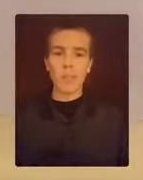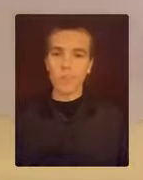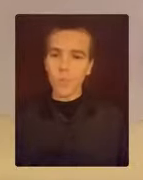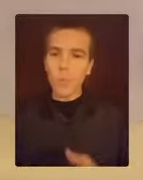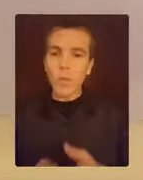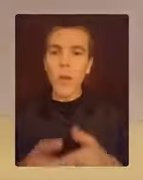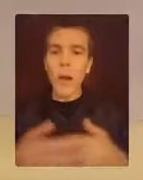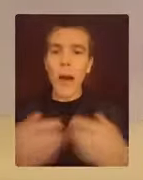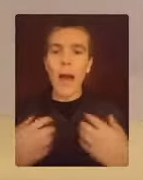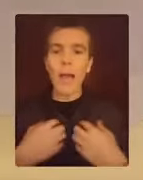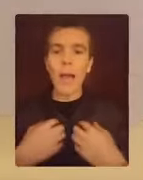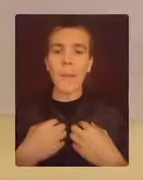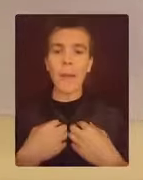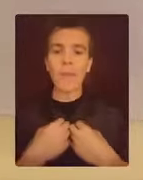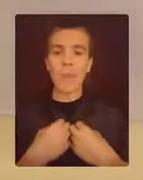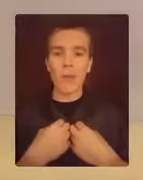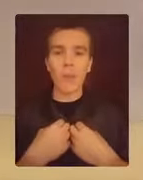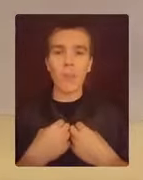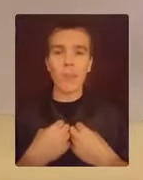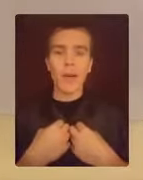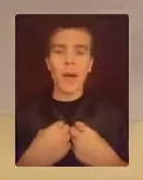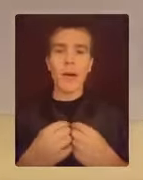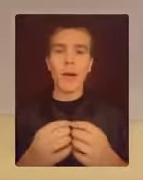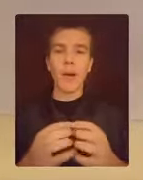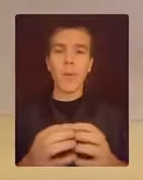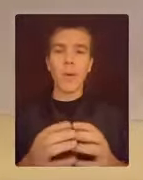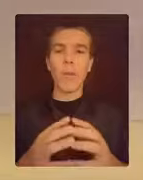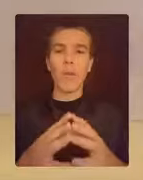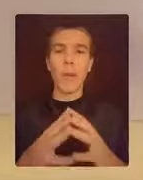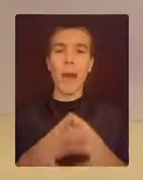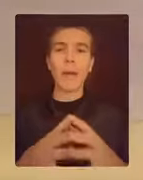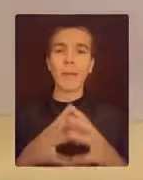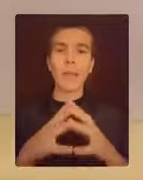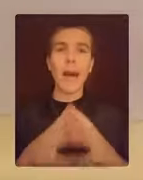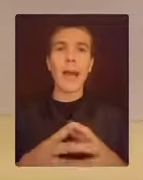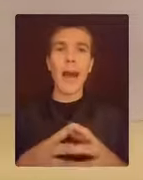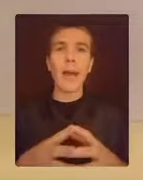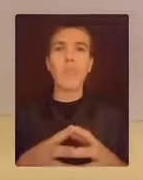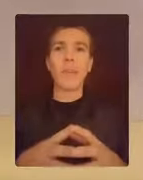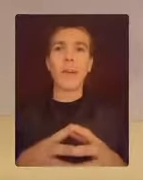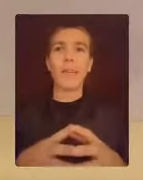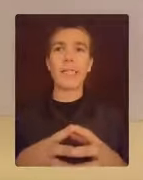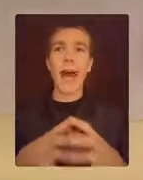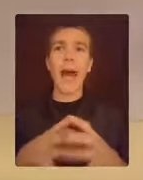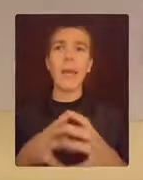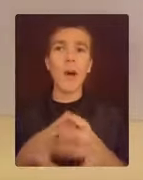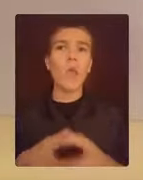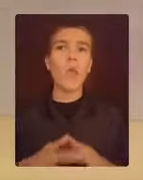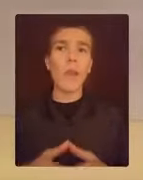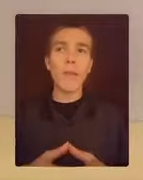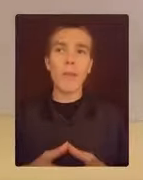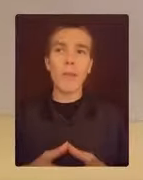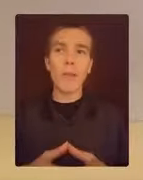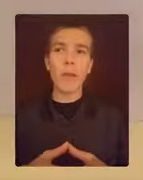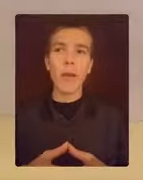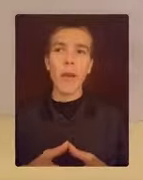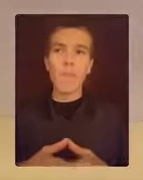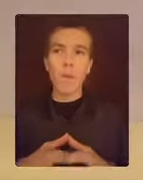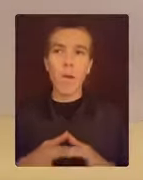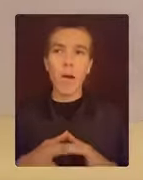instance, in my dreams, one of the patterns I have is I know that I'm